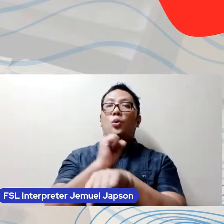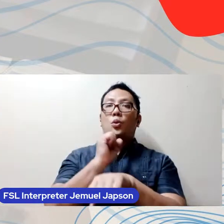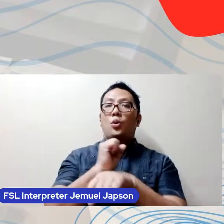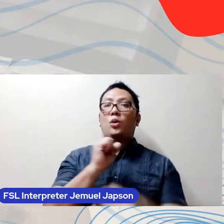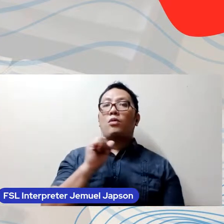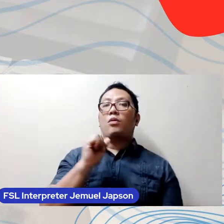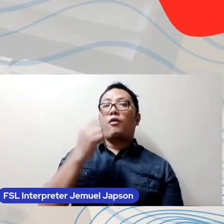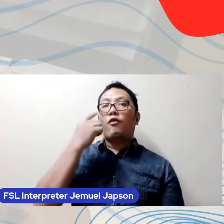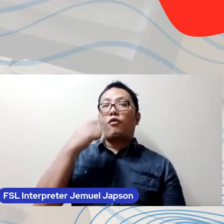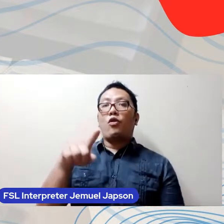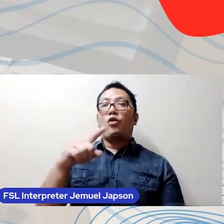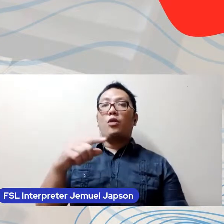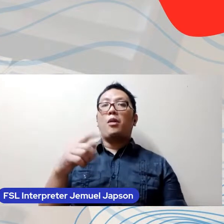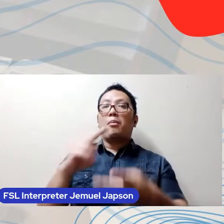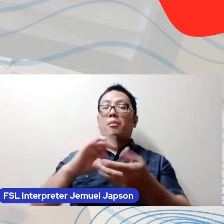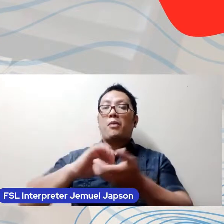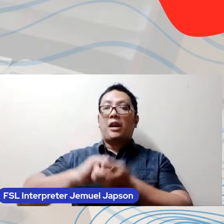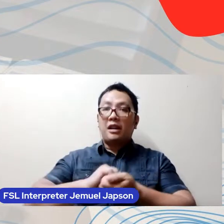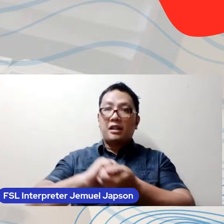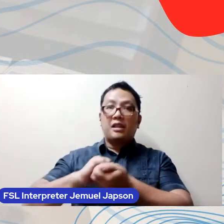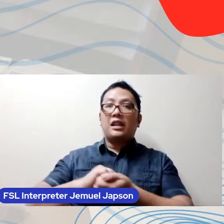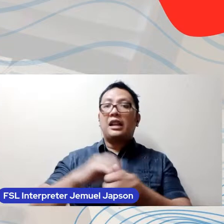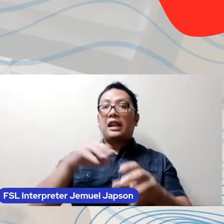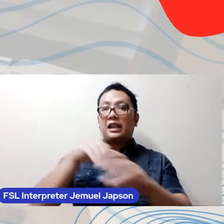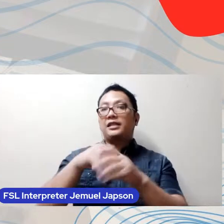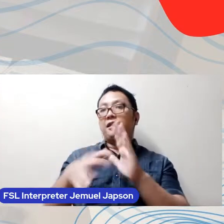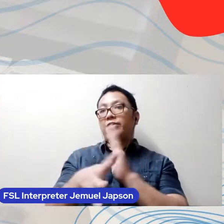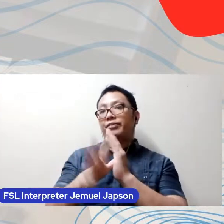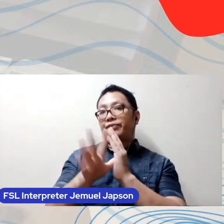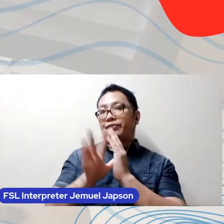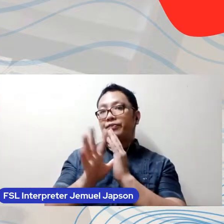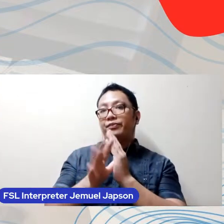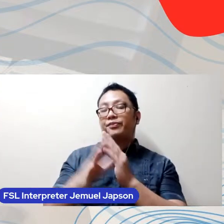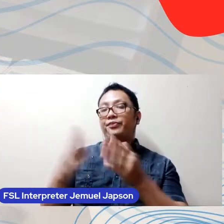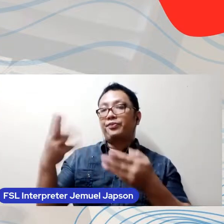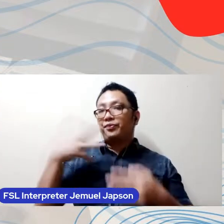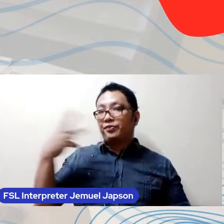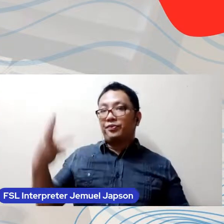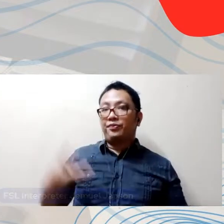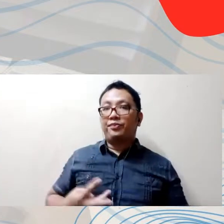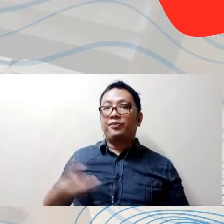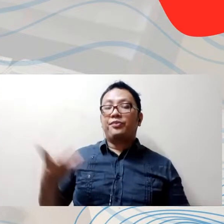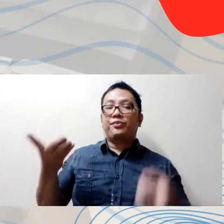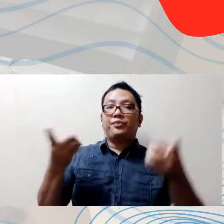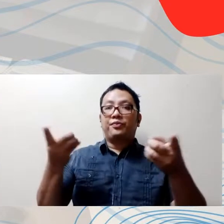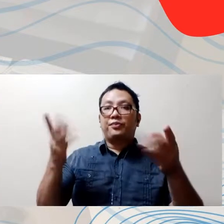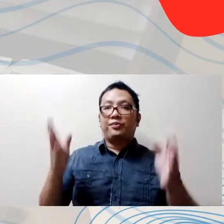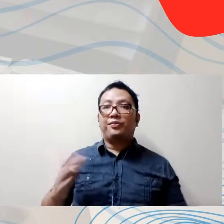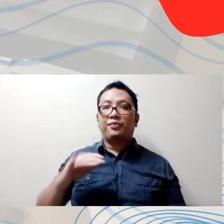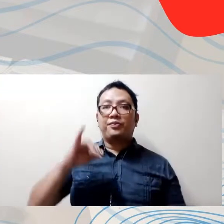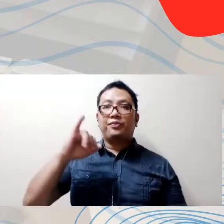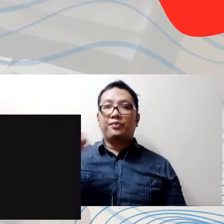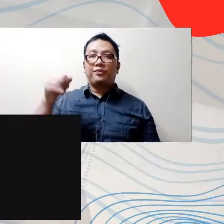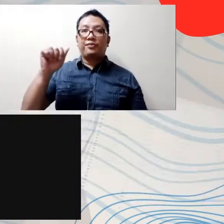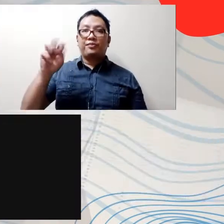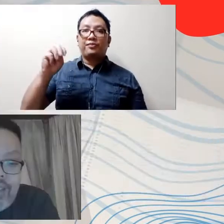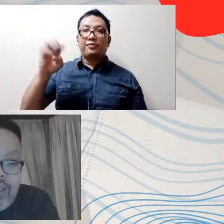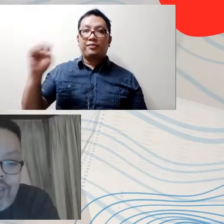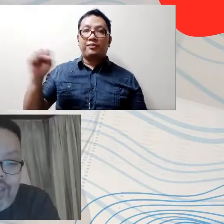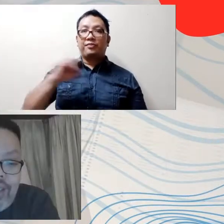for Stakeholder Engagement at the Commission on Elections. Let us all welcome Director James Jimenez.